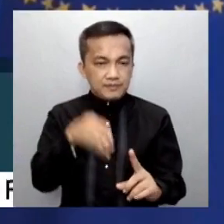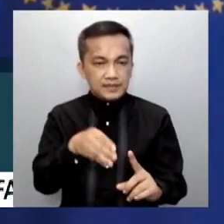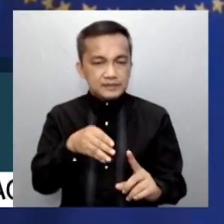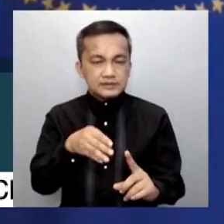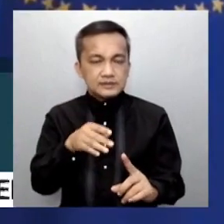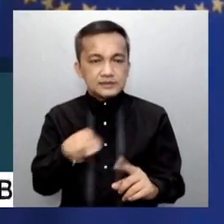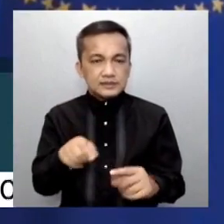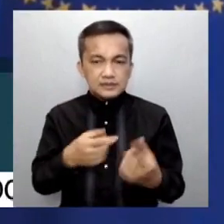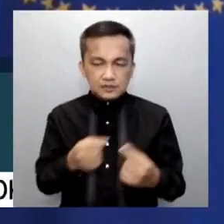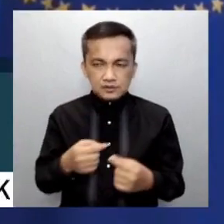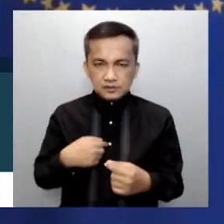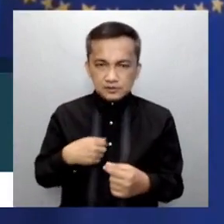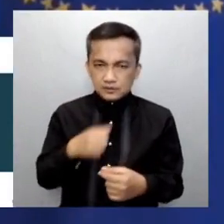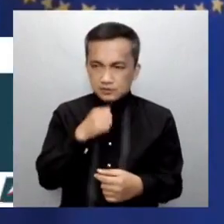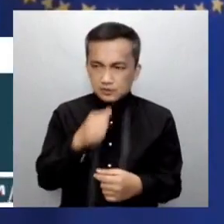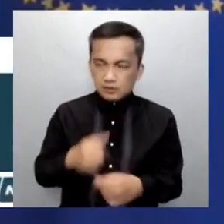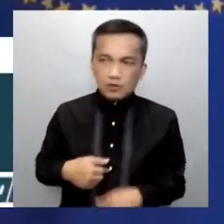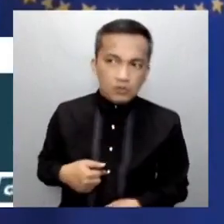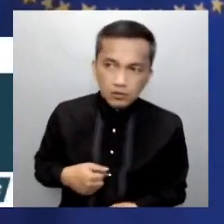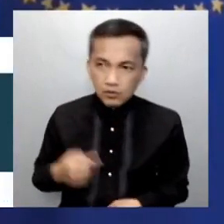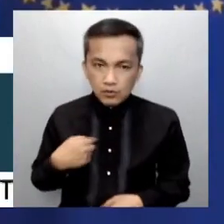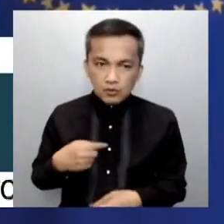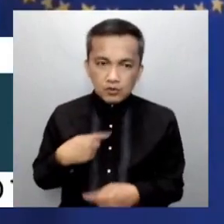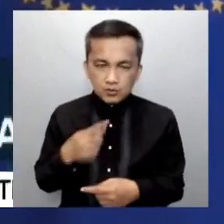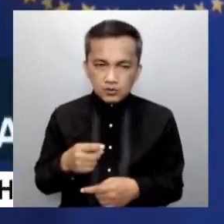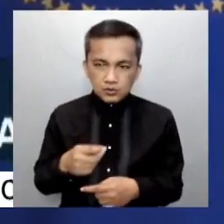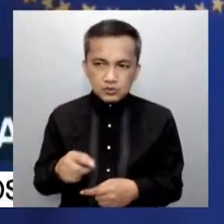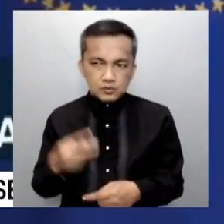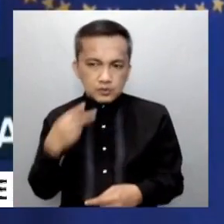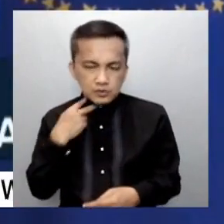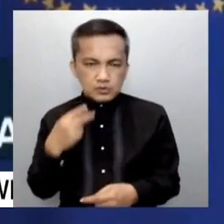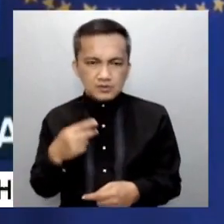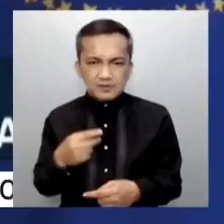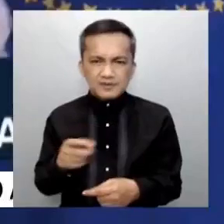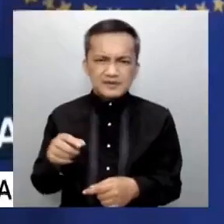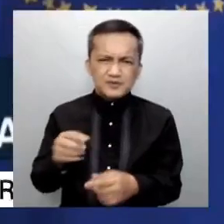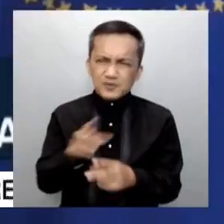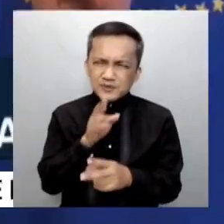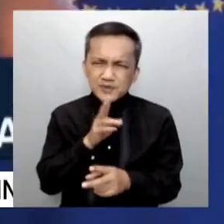ko ipapaano ito. Hindi ko pa iipitin ko ito. Yung mga ganun.